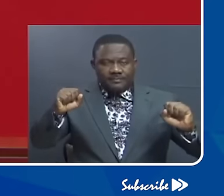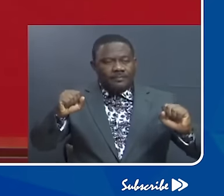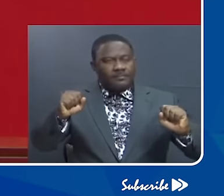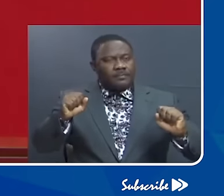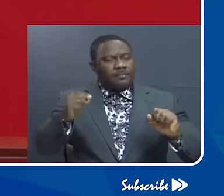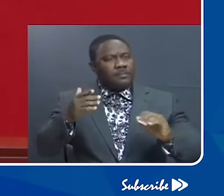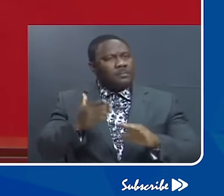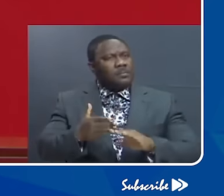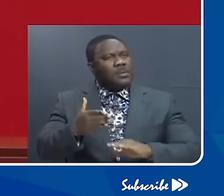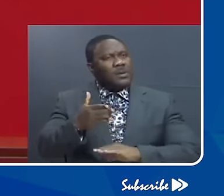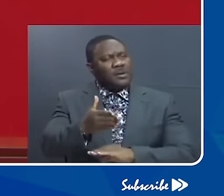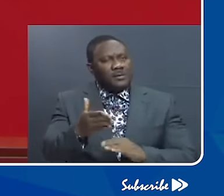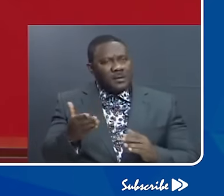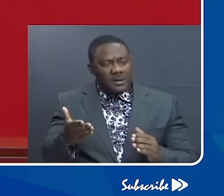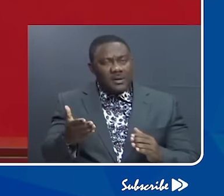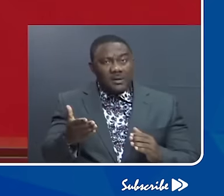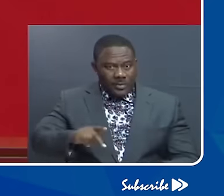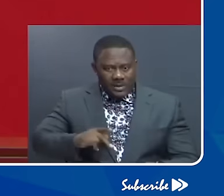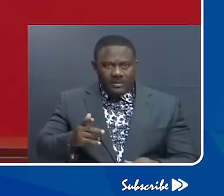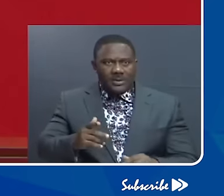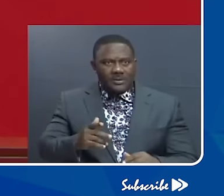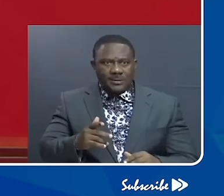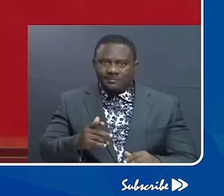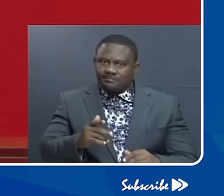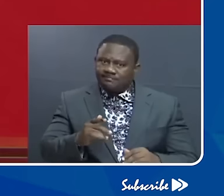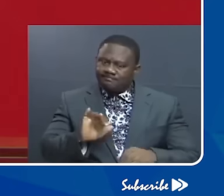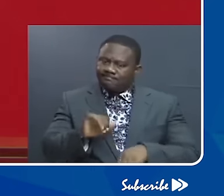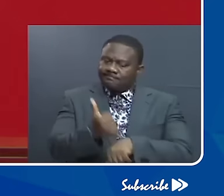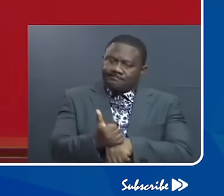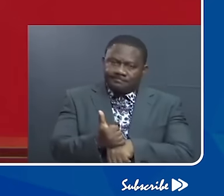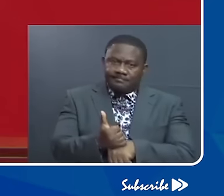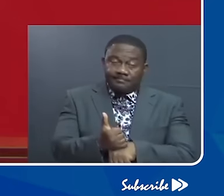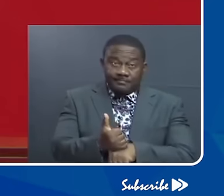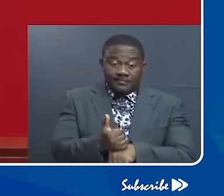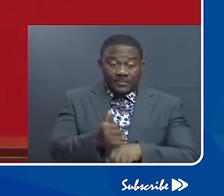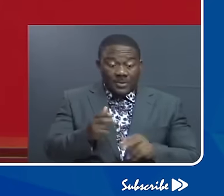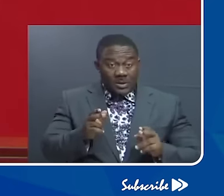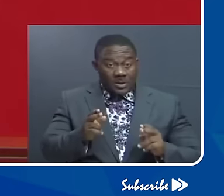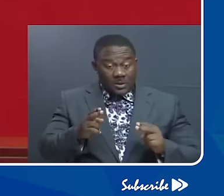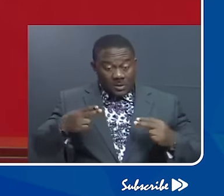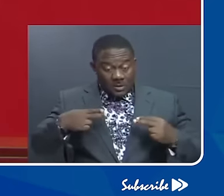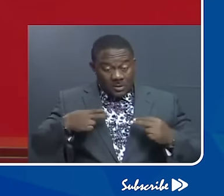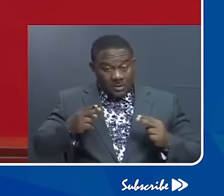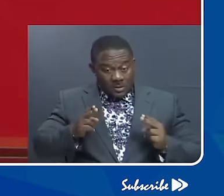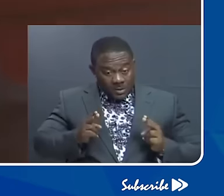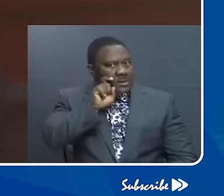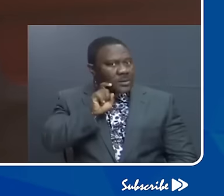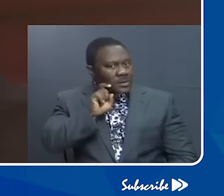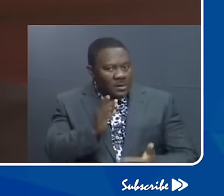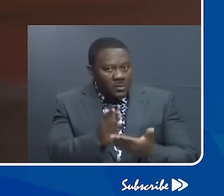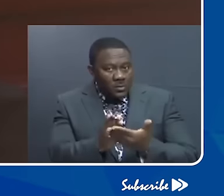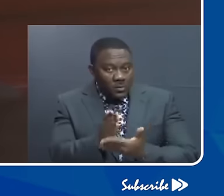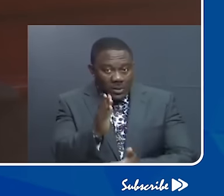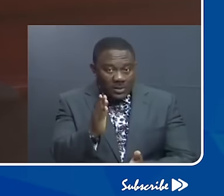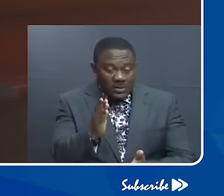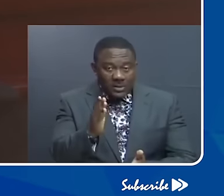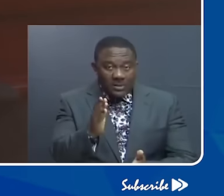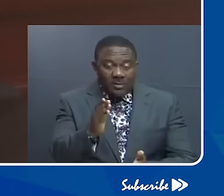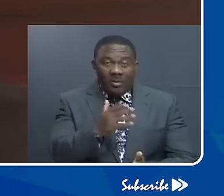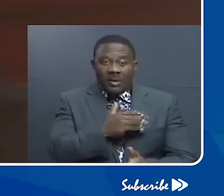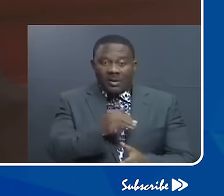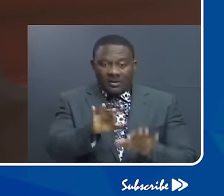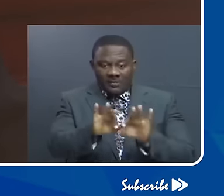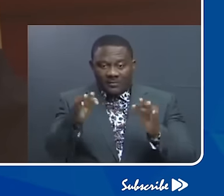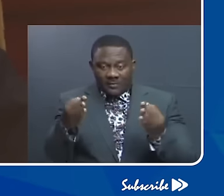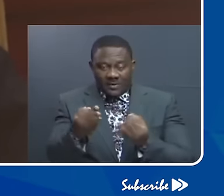Parliament's successful unanimous passage of the Human Sexual Rights and Family Values